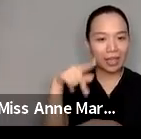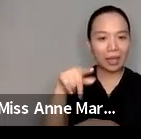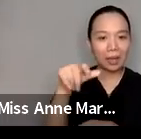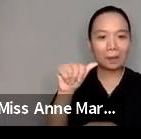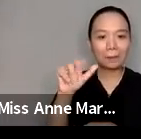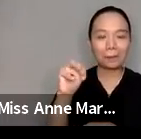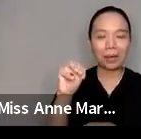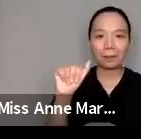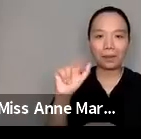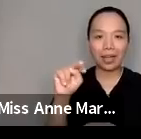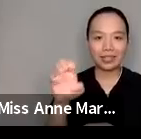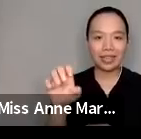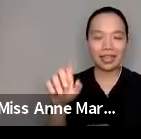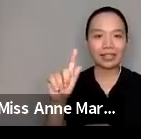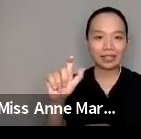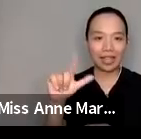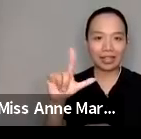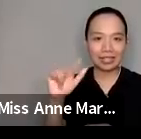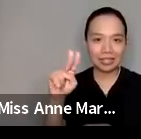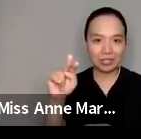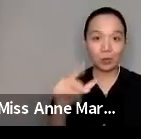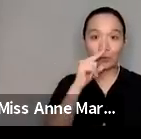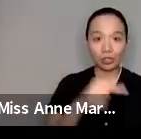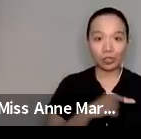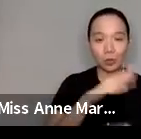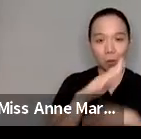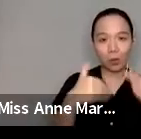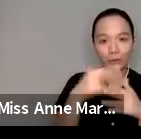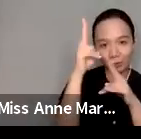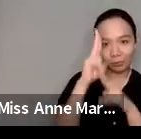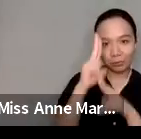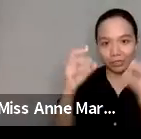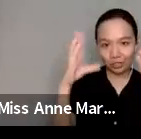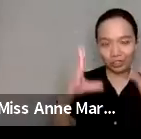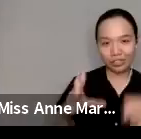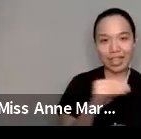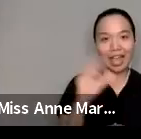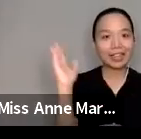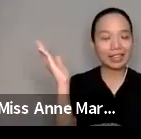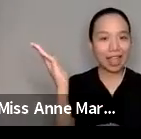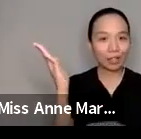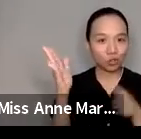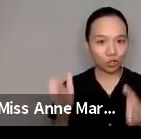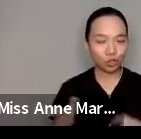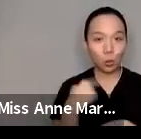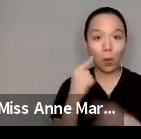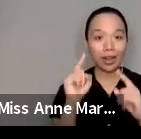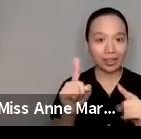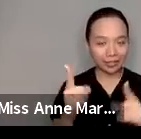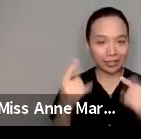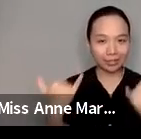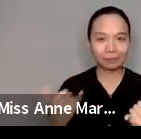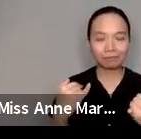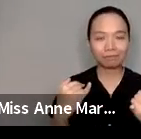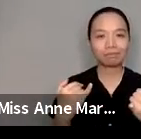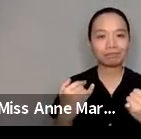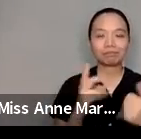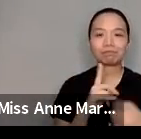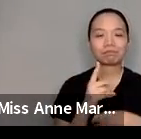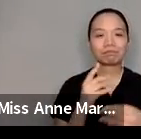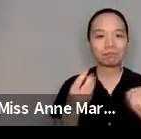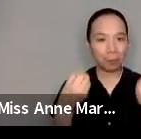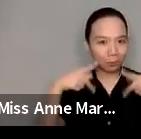Talino. And my greeting to all of the honorable teachers and lecturers who are attending on this insightful